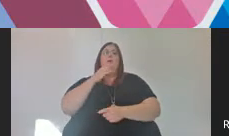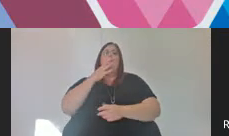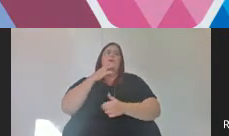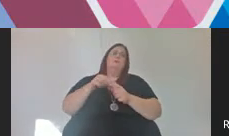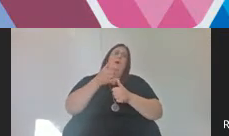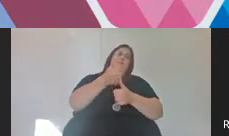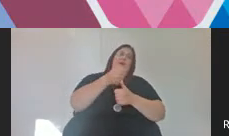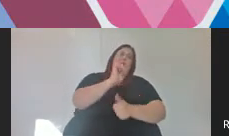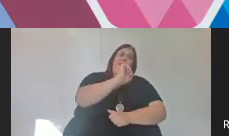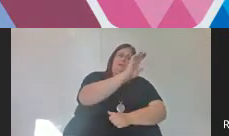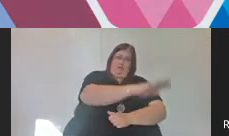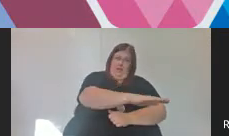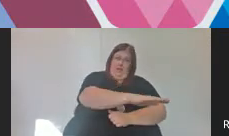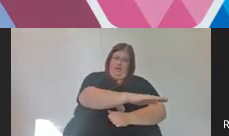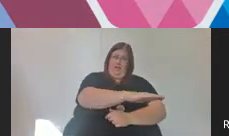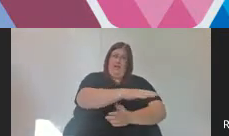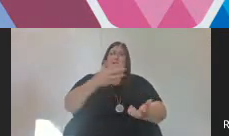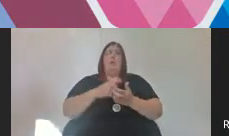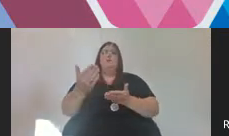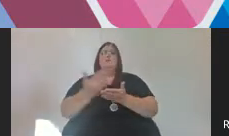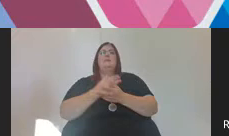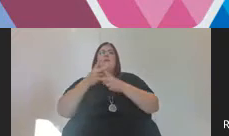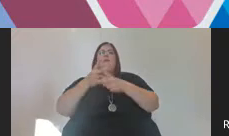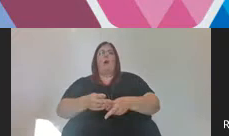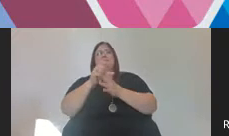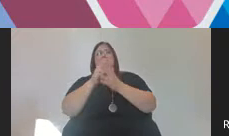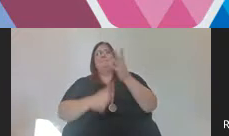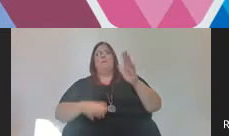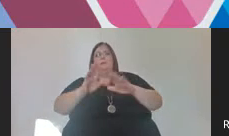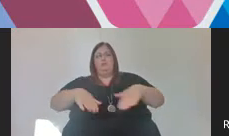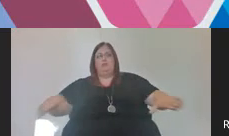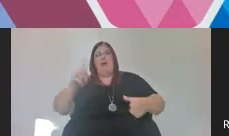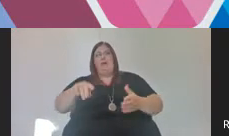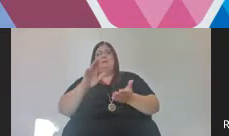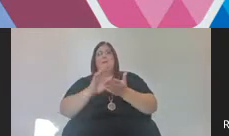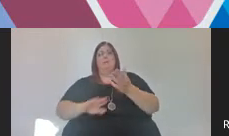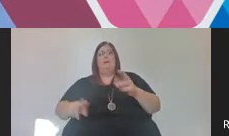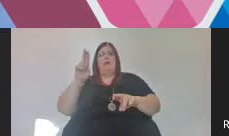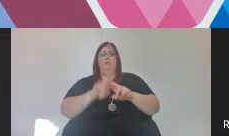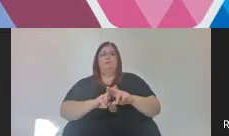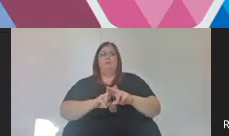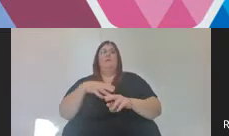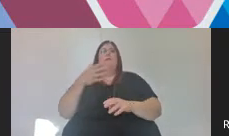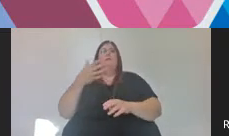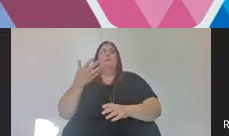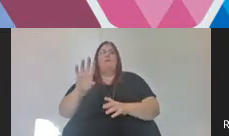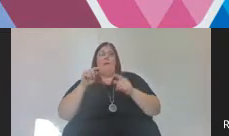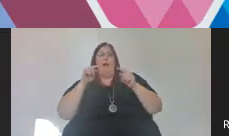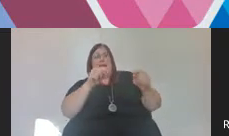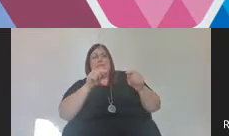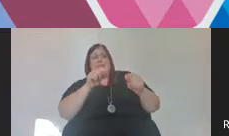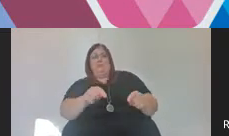child? How are you safeguarding disabled children and parents from accusations of fabricated